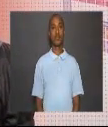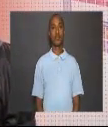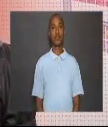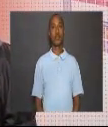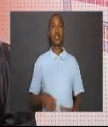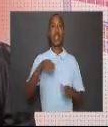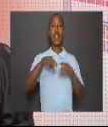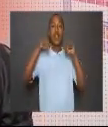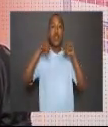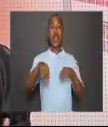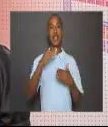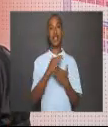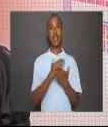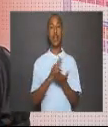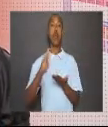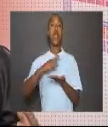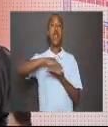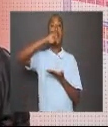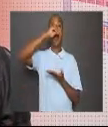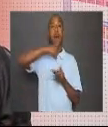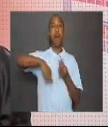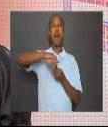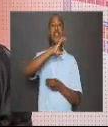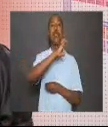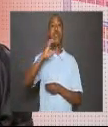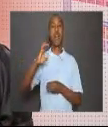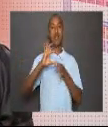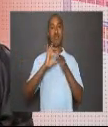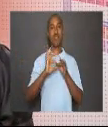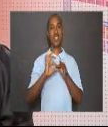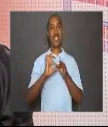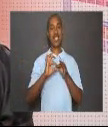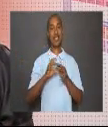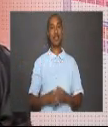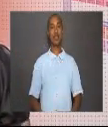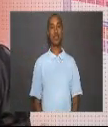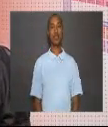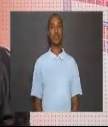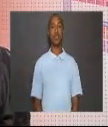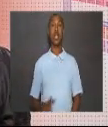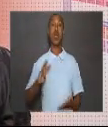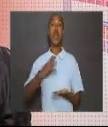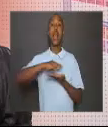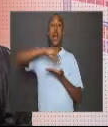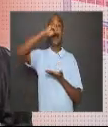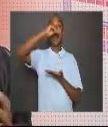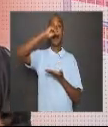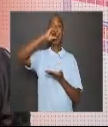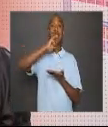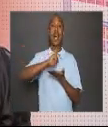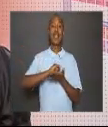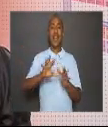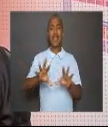In today's lesson, we learned about covalent bonding. We learned that